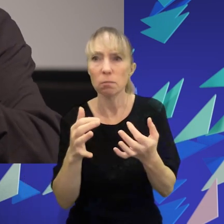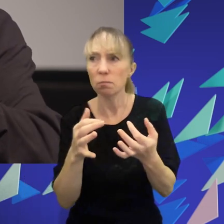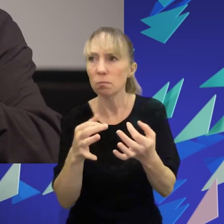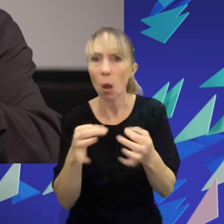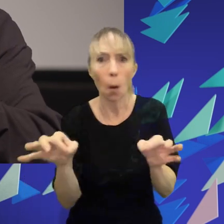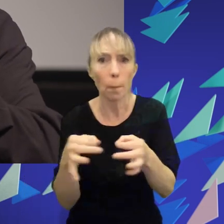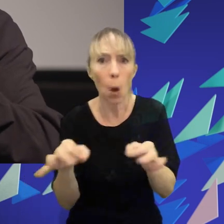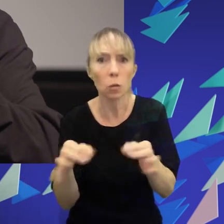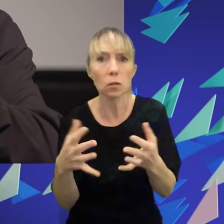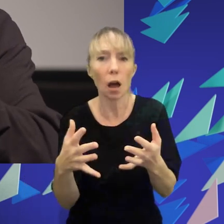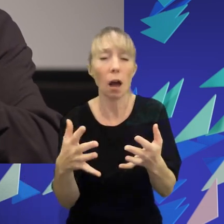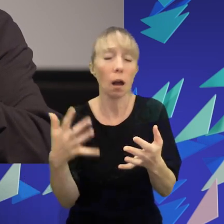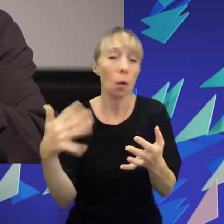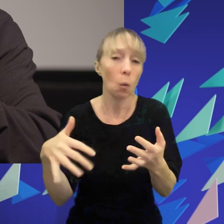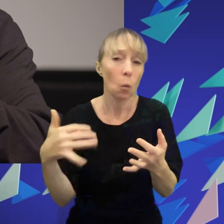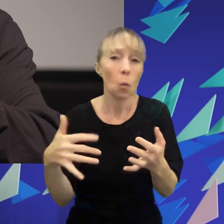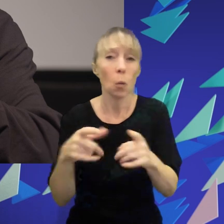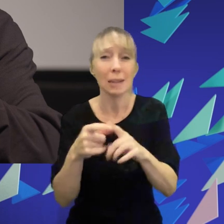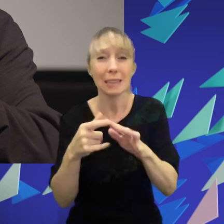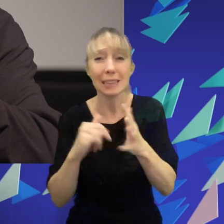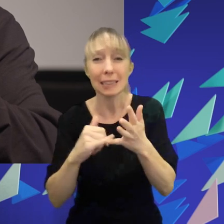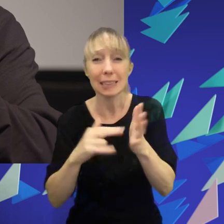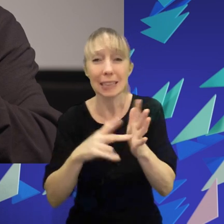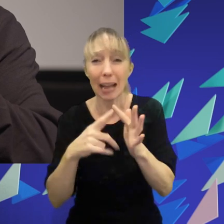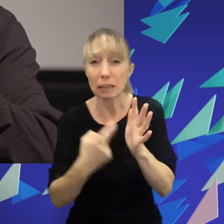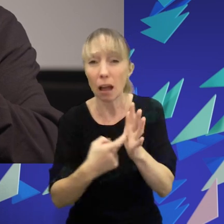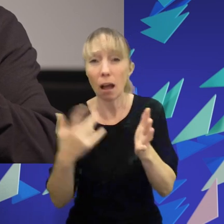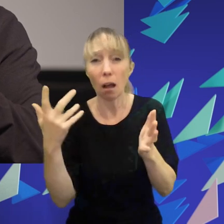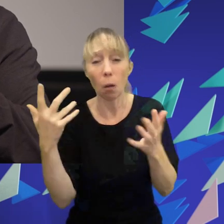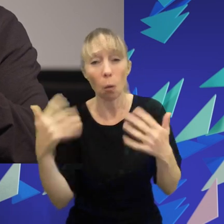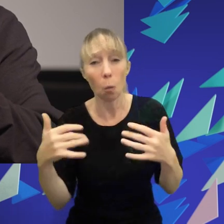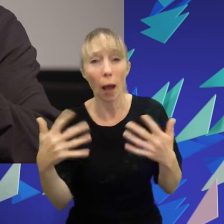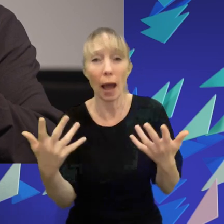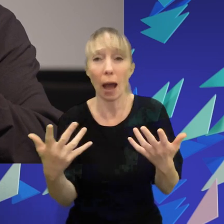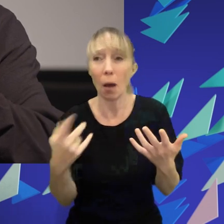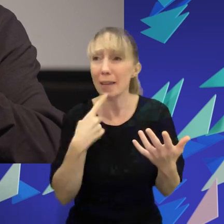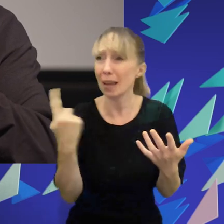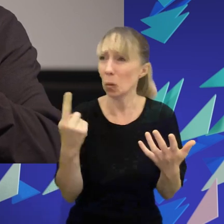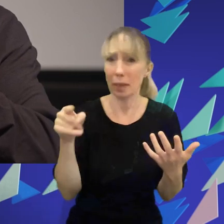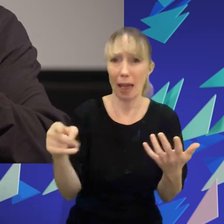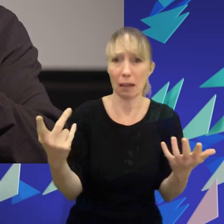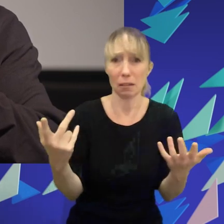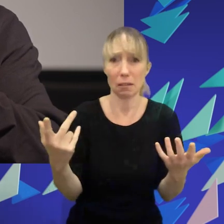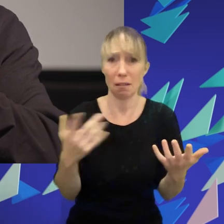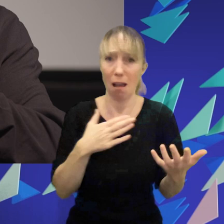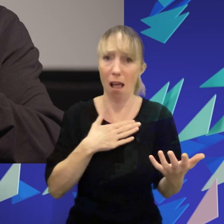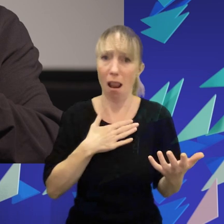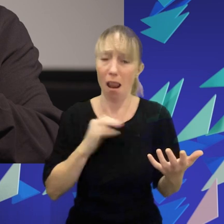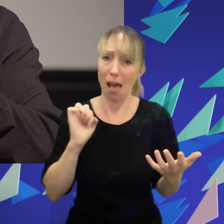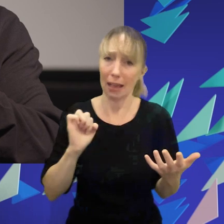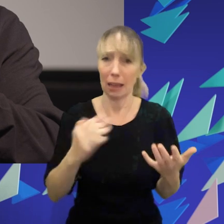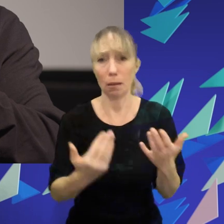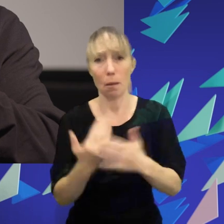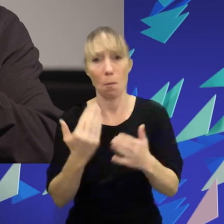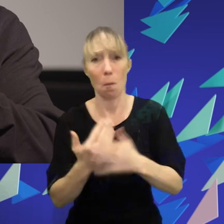musical piece, a classical modern musical piece in the Disney Hall, and I said, who is this guy? I like very much